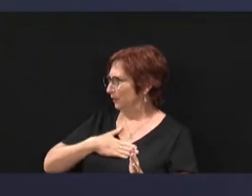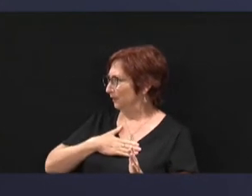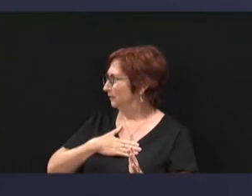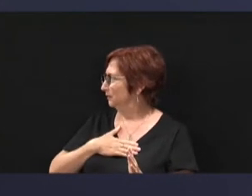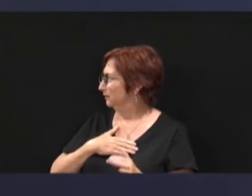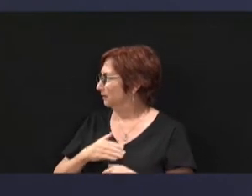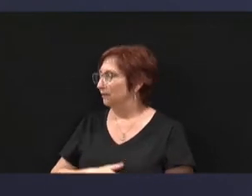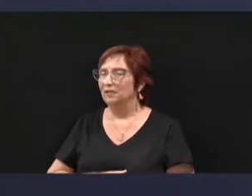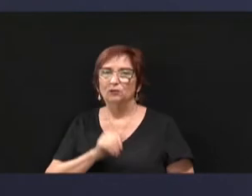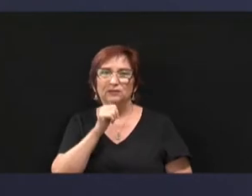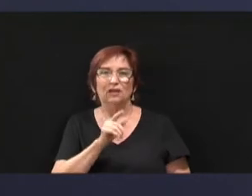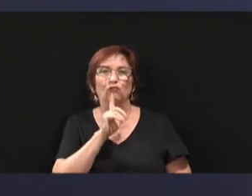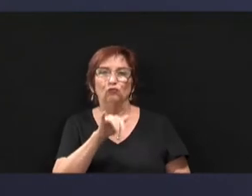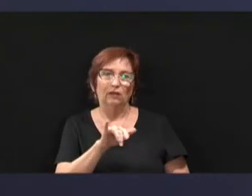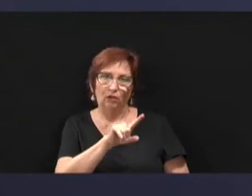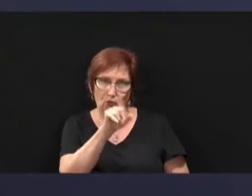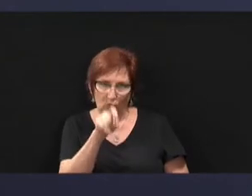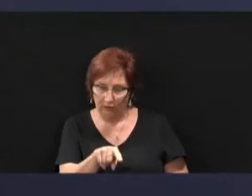really a question. It was say if they